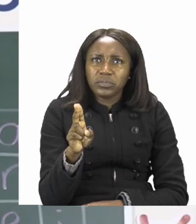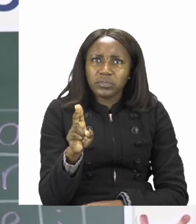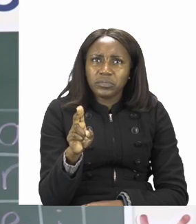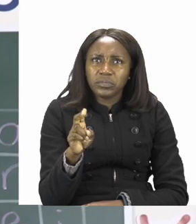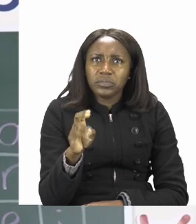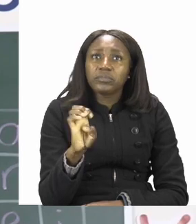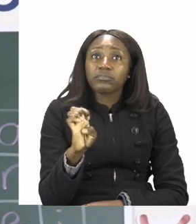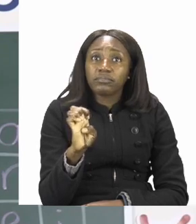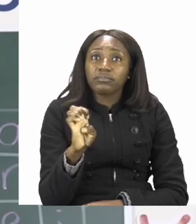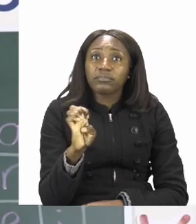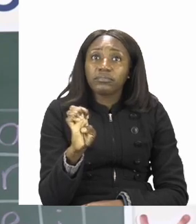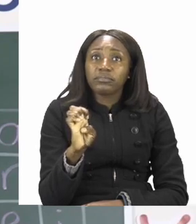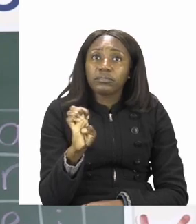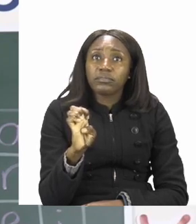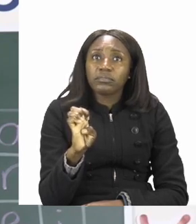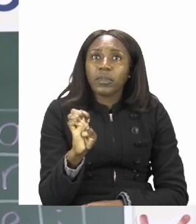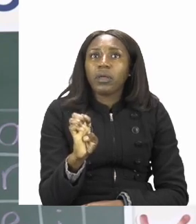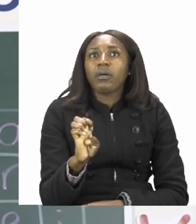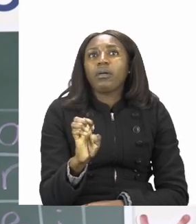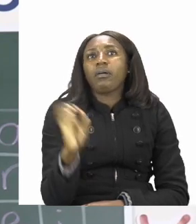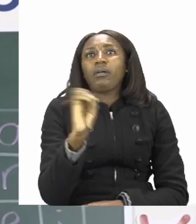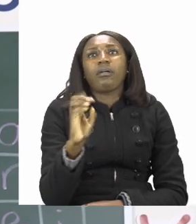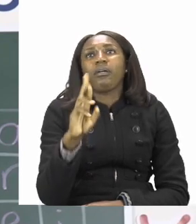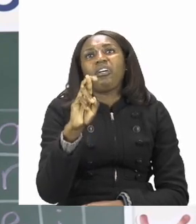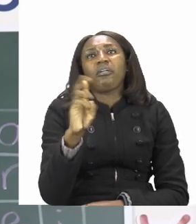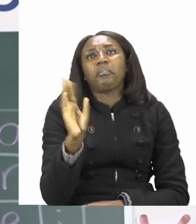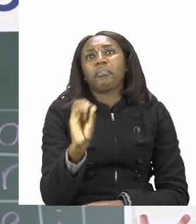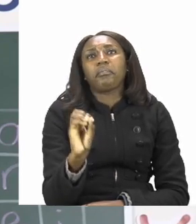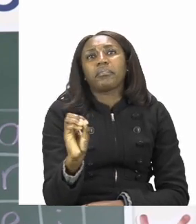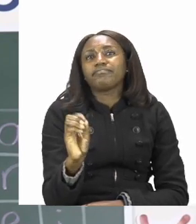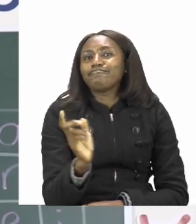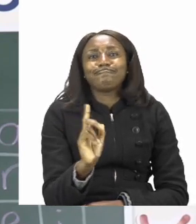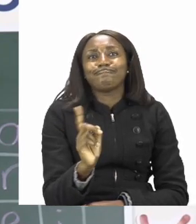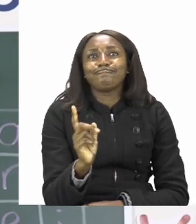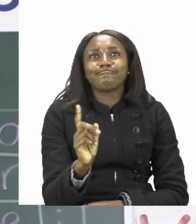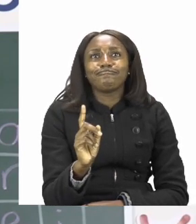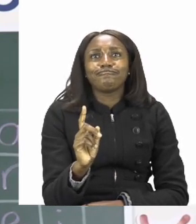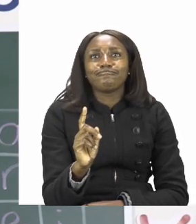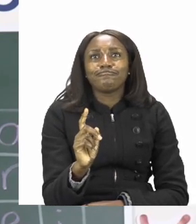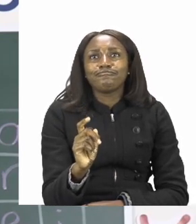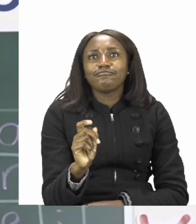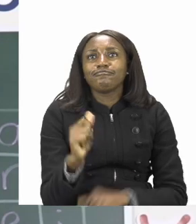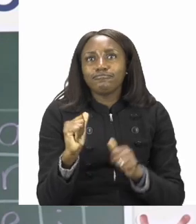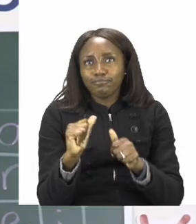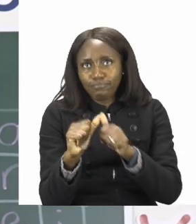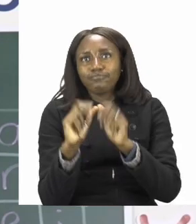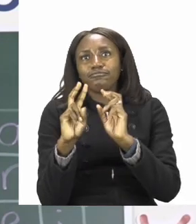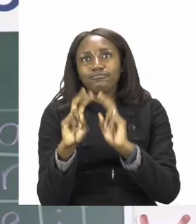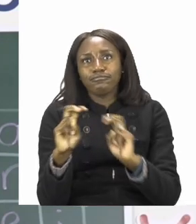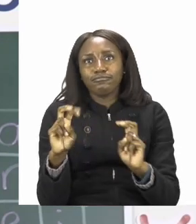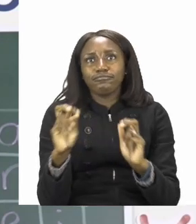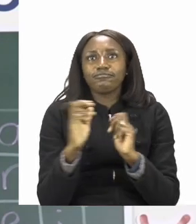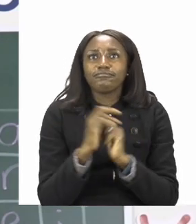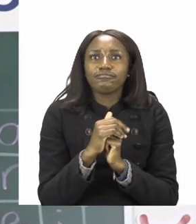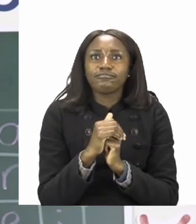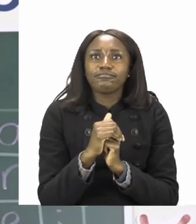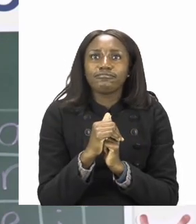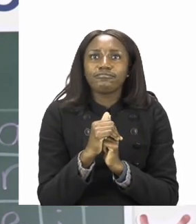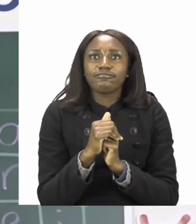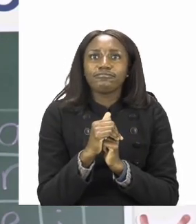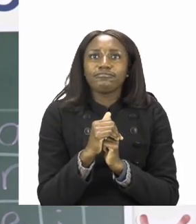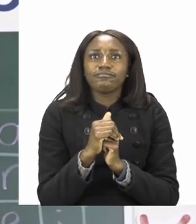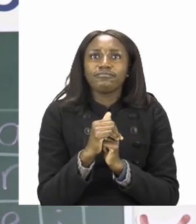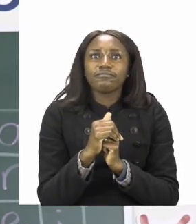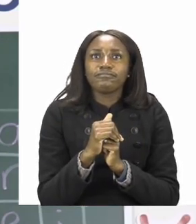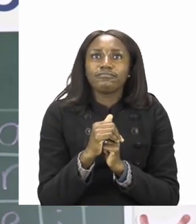and an E, but there is no R. So this is not my word there. Let's